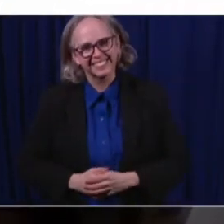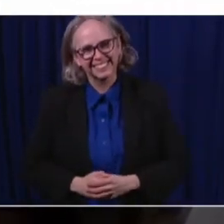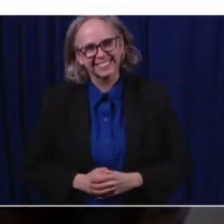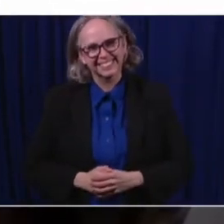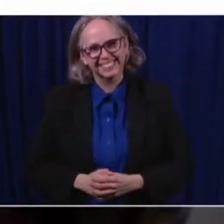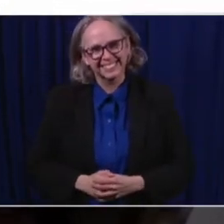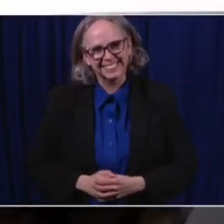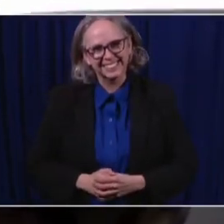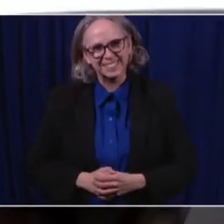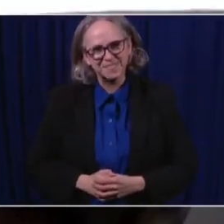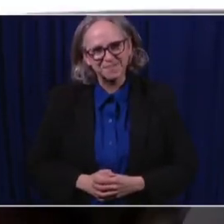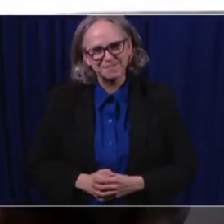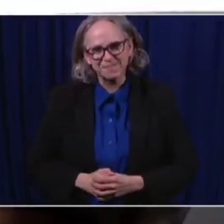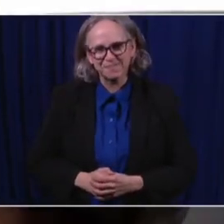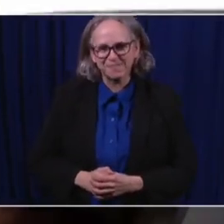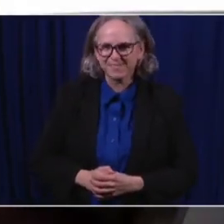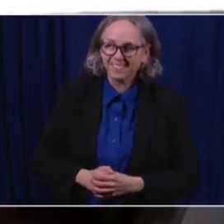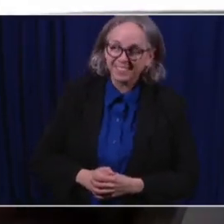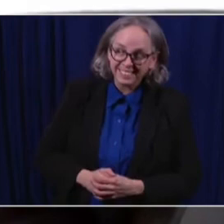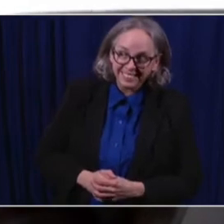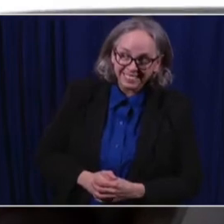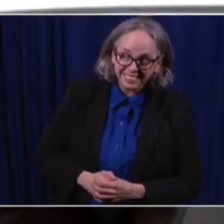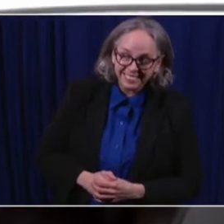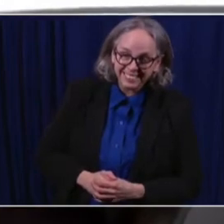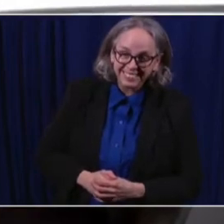Got a second try. There's your card.